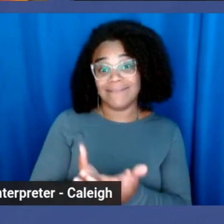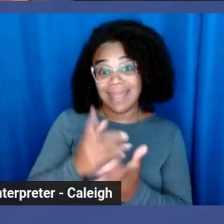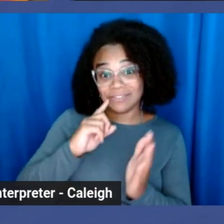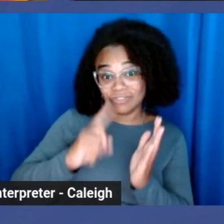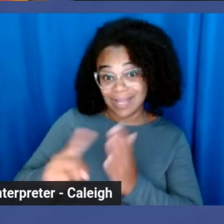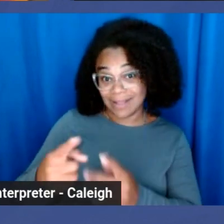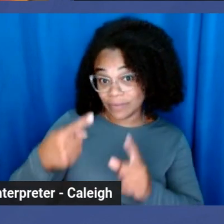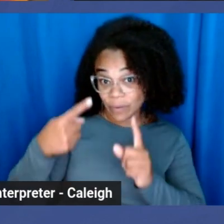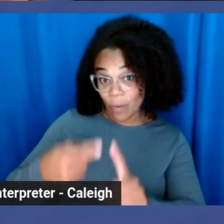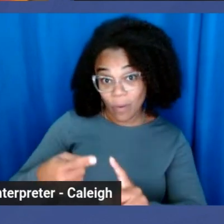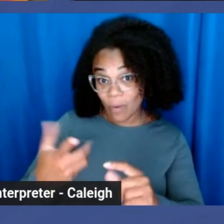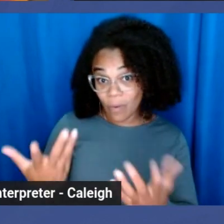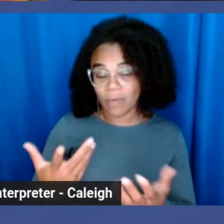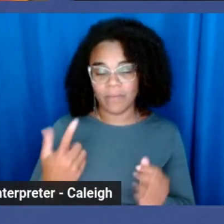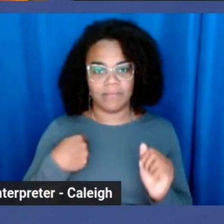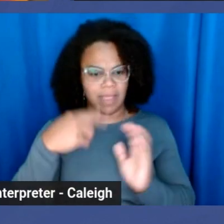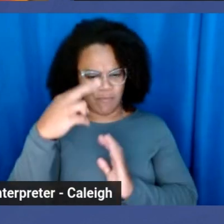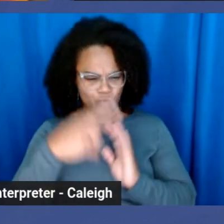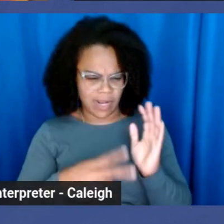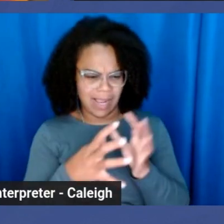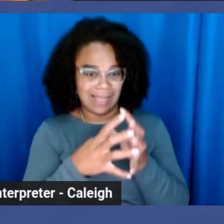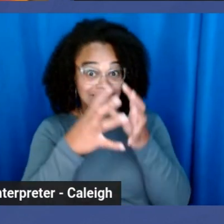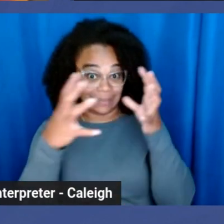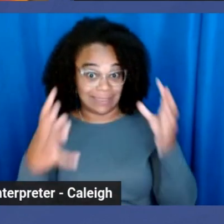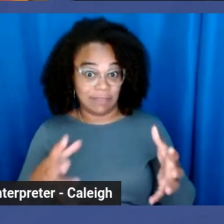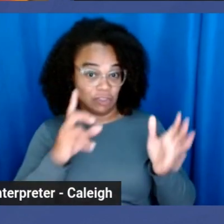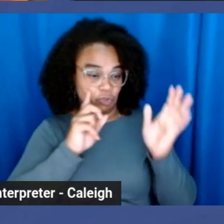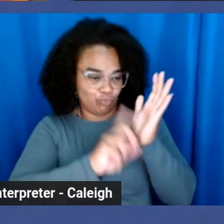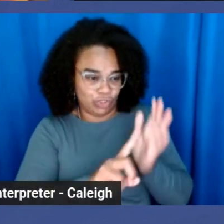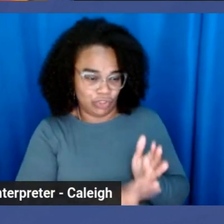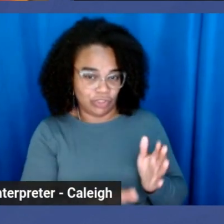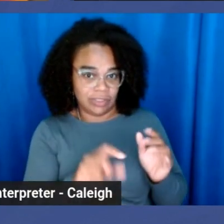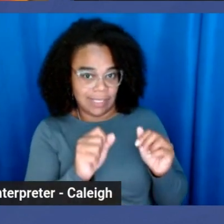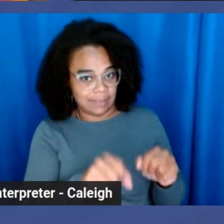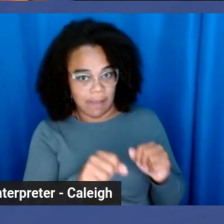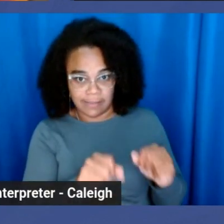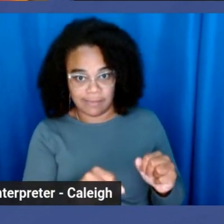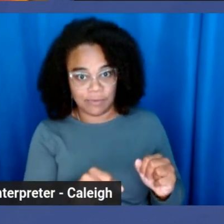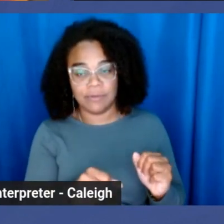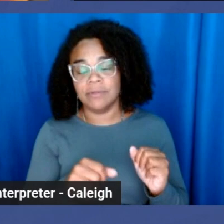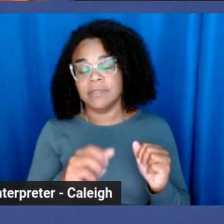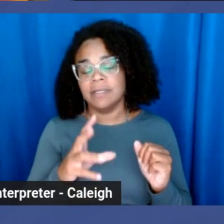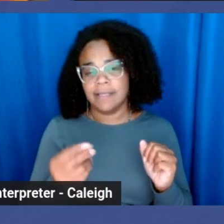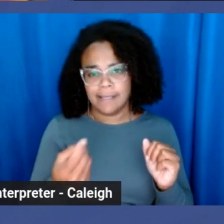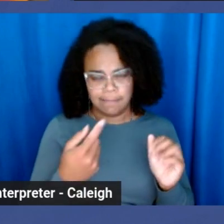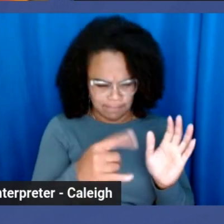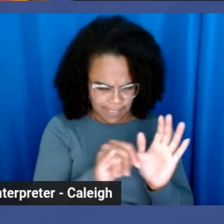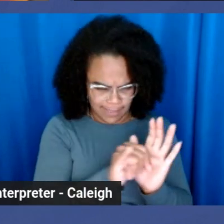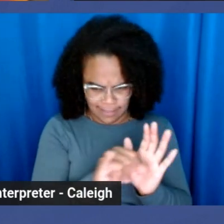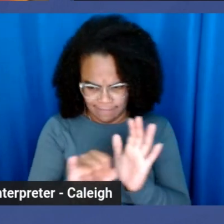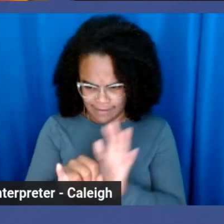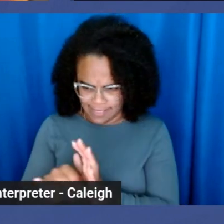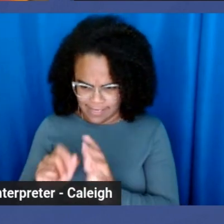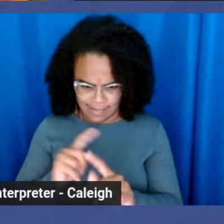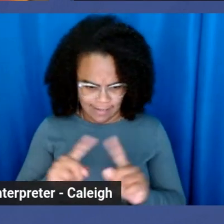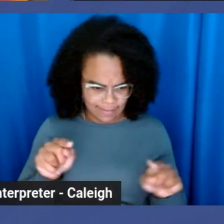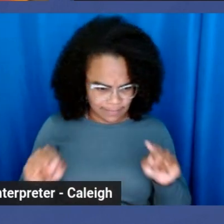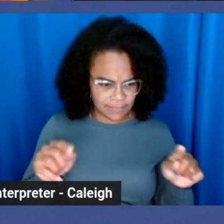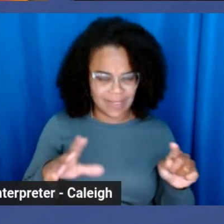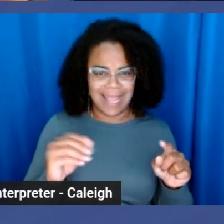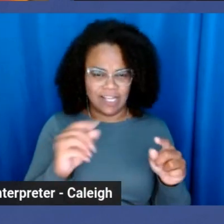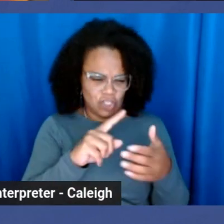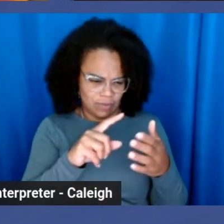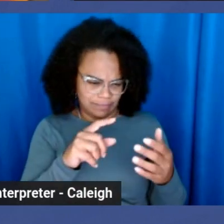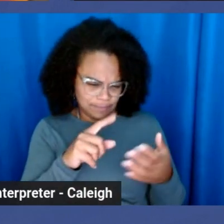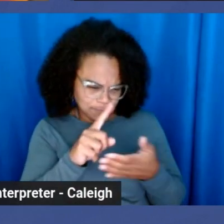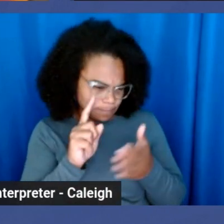basically reading as much of the research as I can, and kind of distinguishing and critiquing